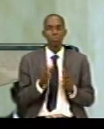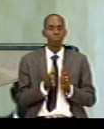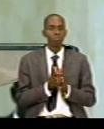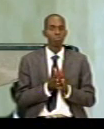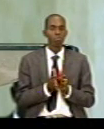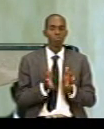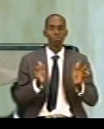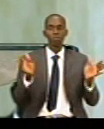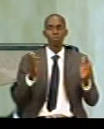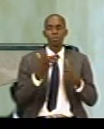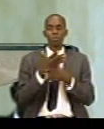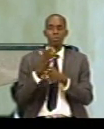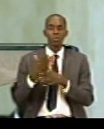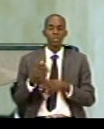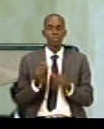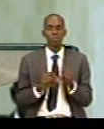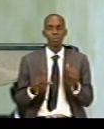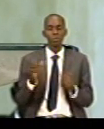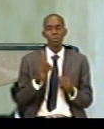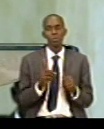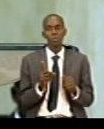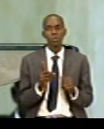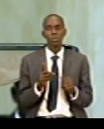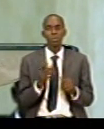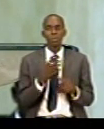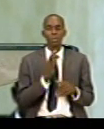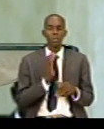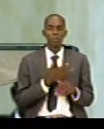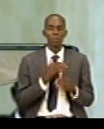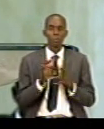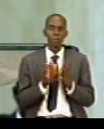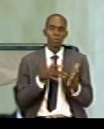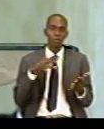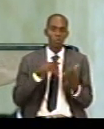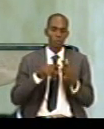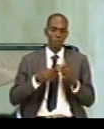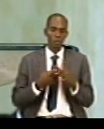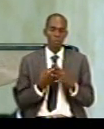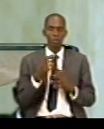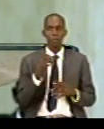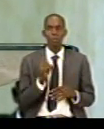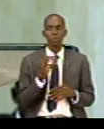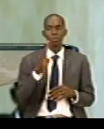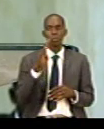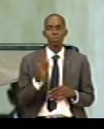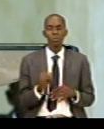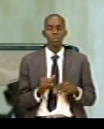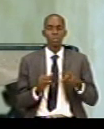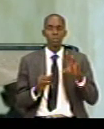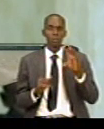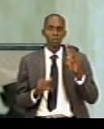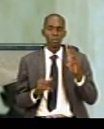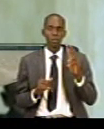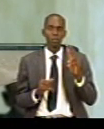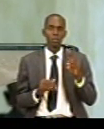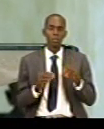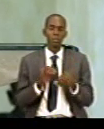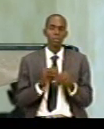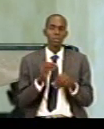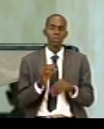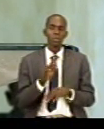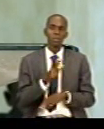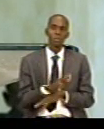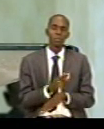locations. Our Bible study starts by 6 in the